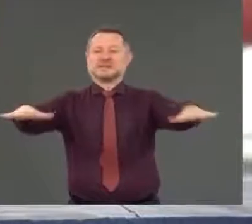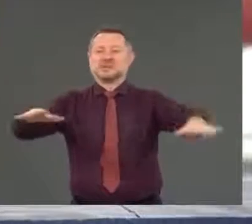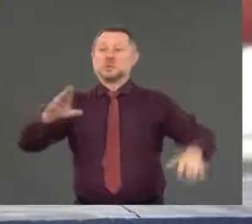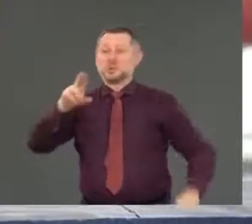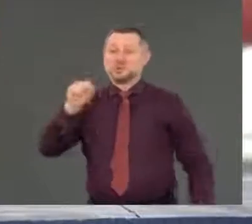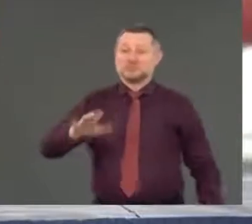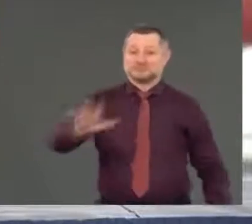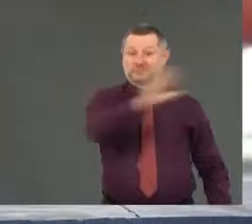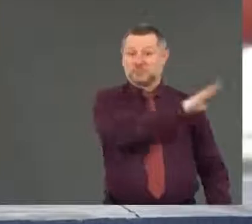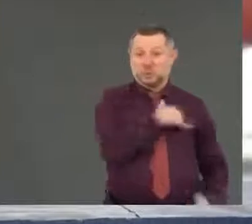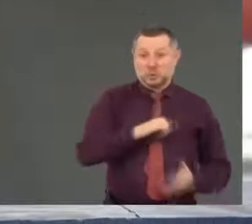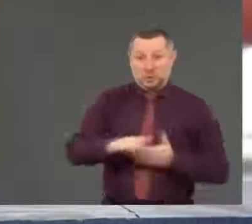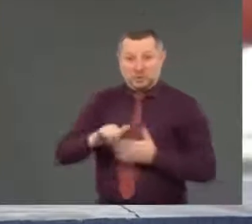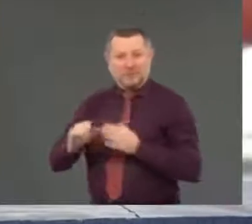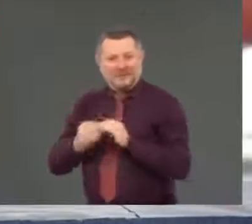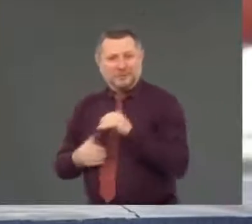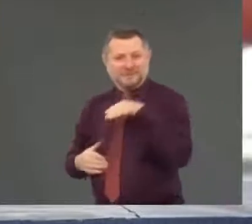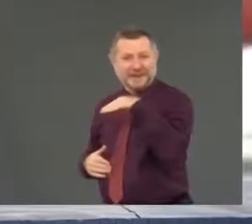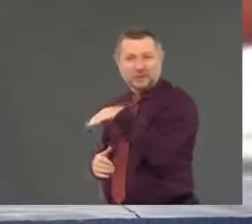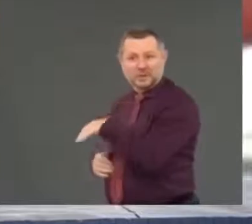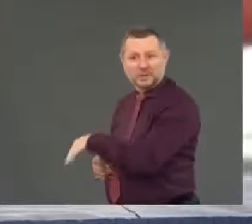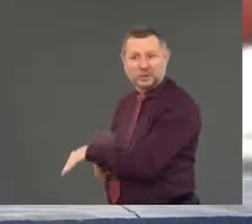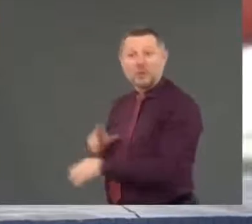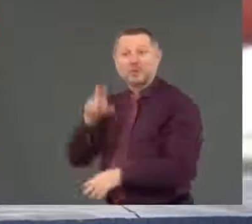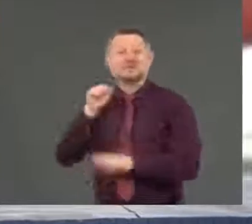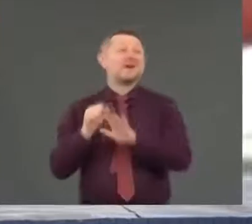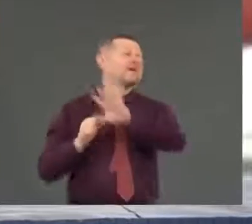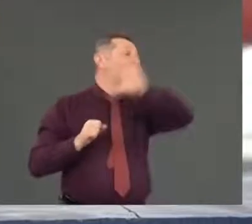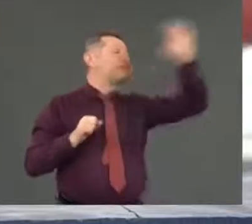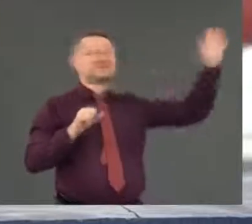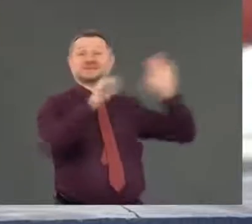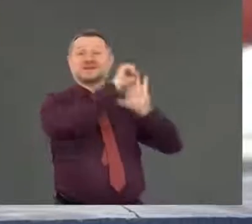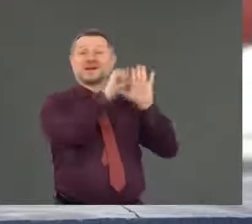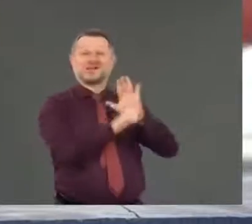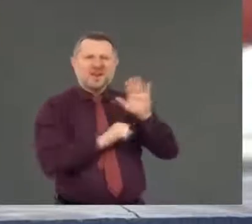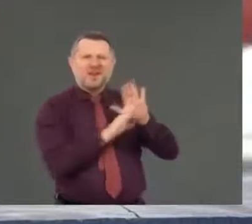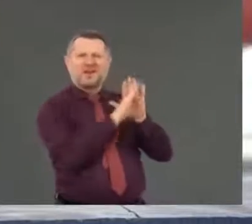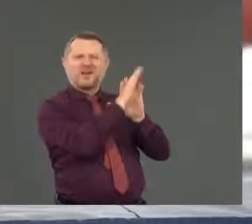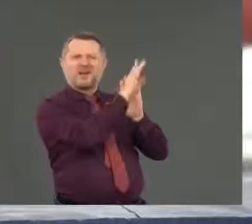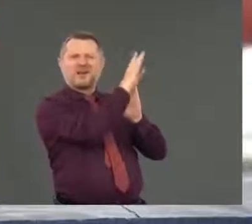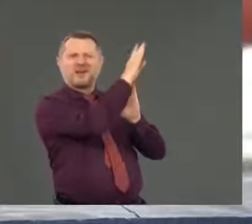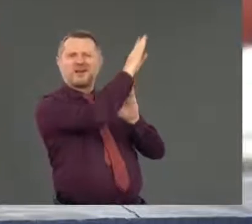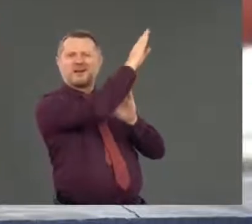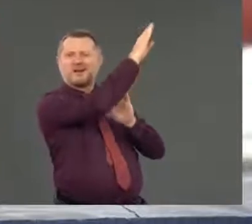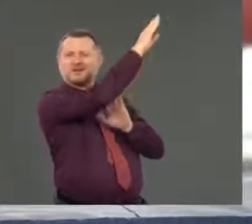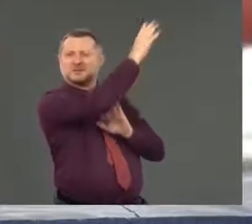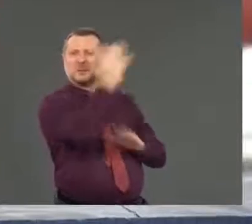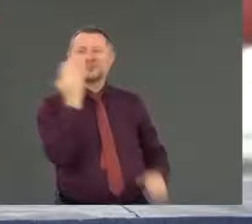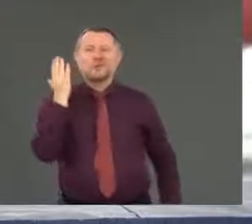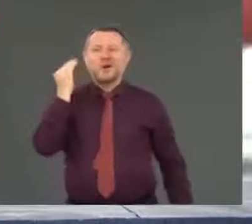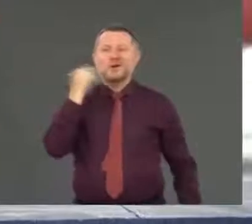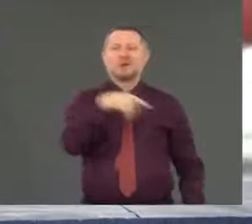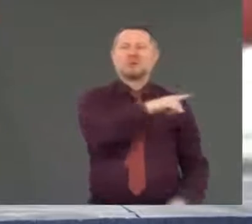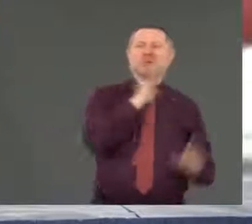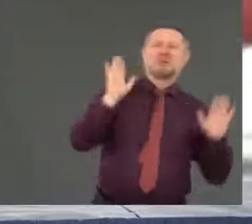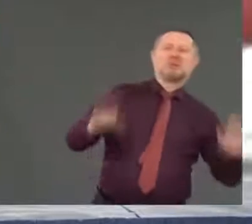going down. The rest of the country, the number's going up. Why? Because they never took it seriously.